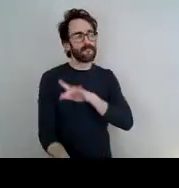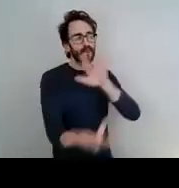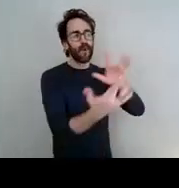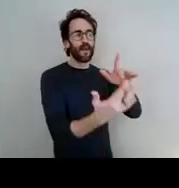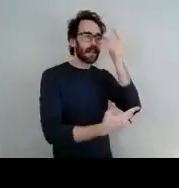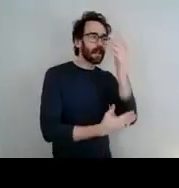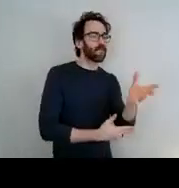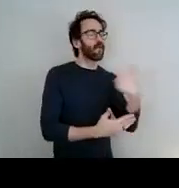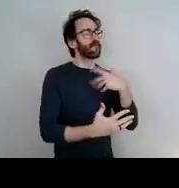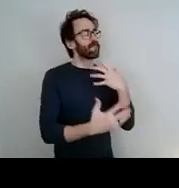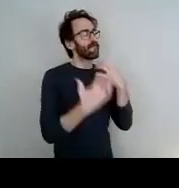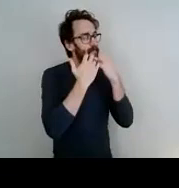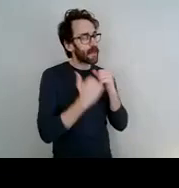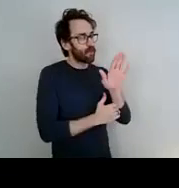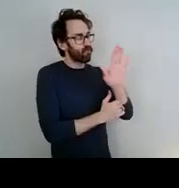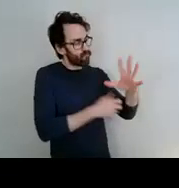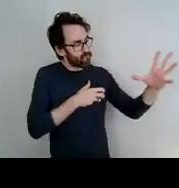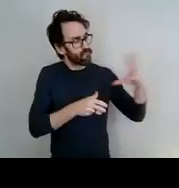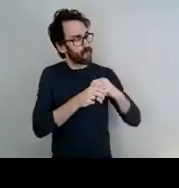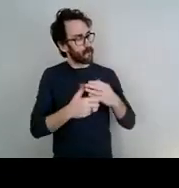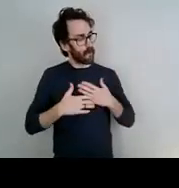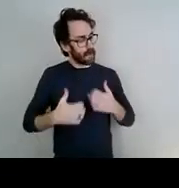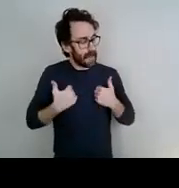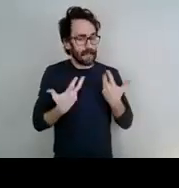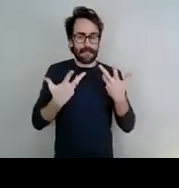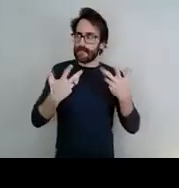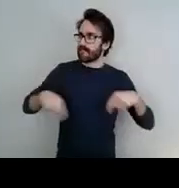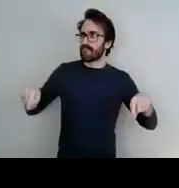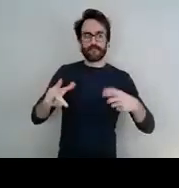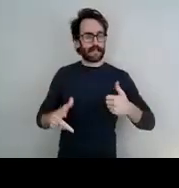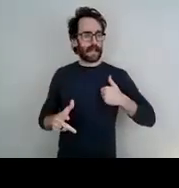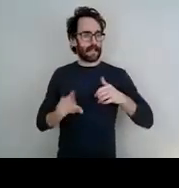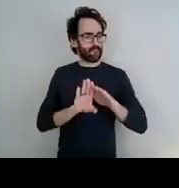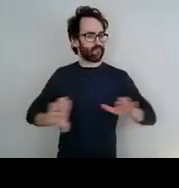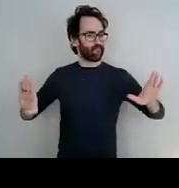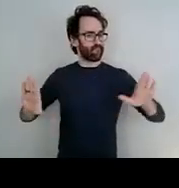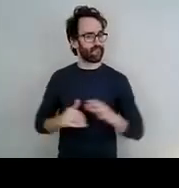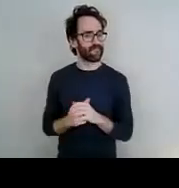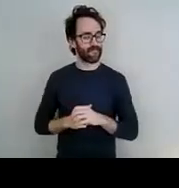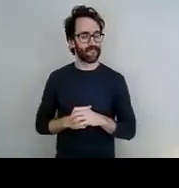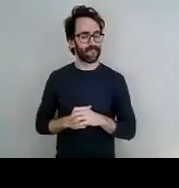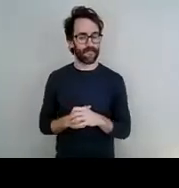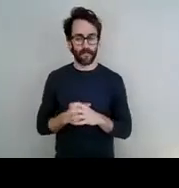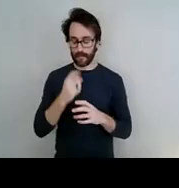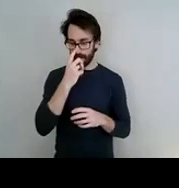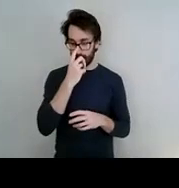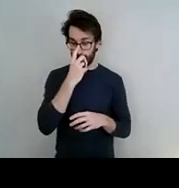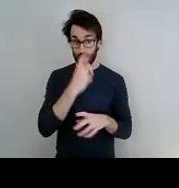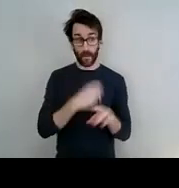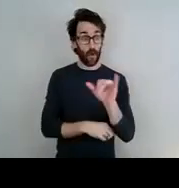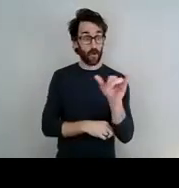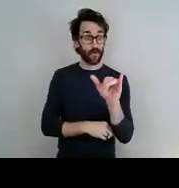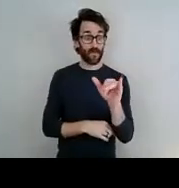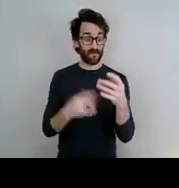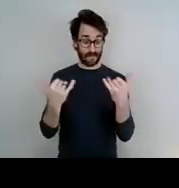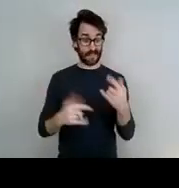value their contributions and in our lives. And also, in terms of looking at the work that we're doing this